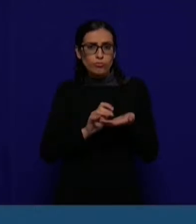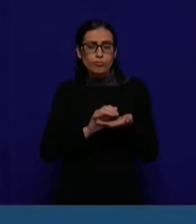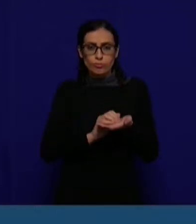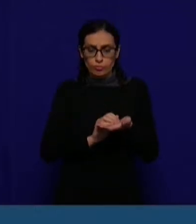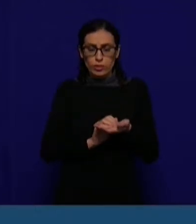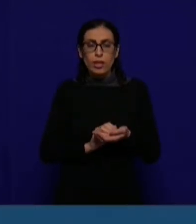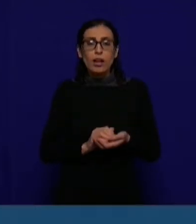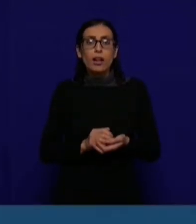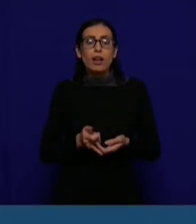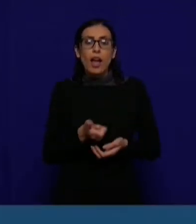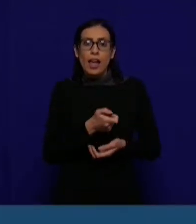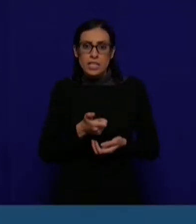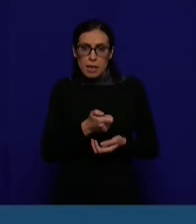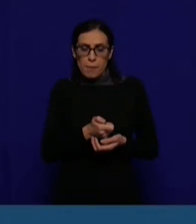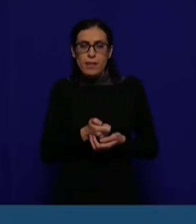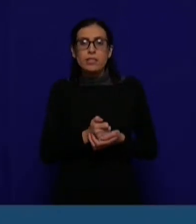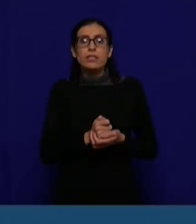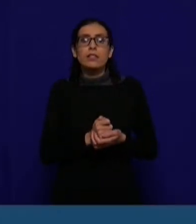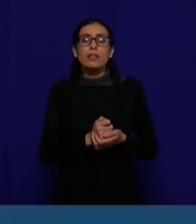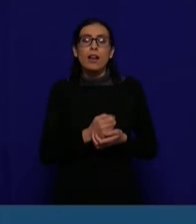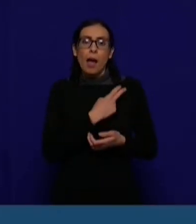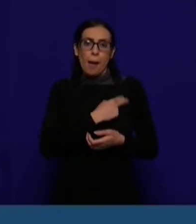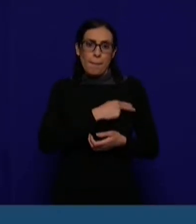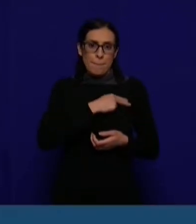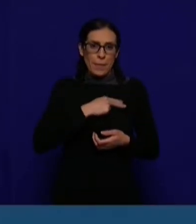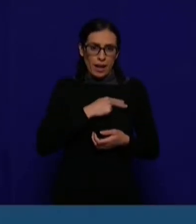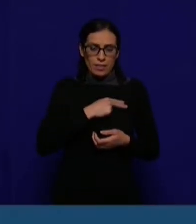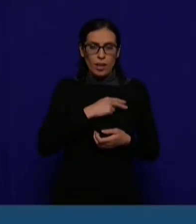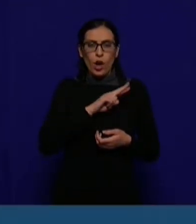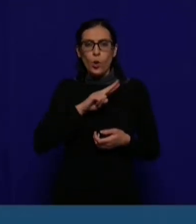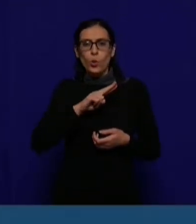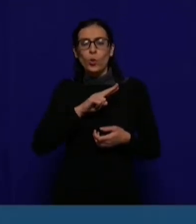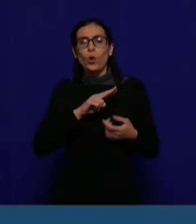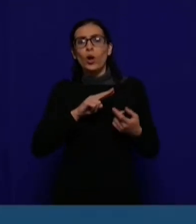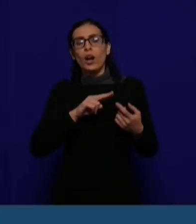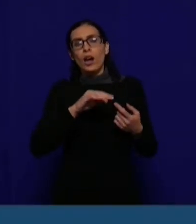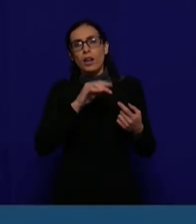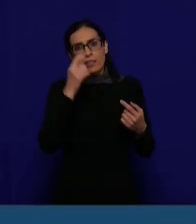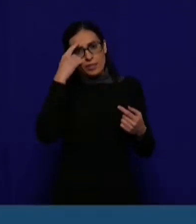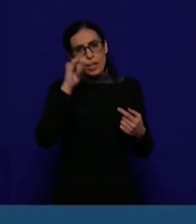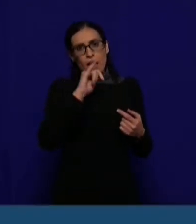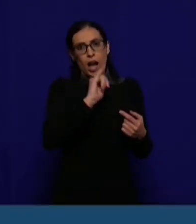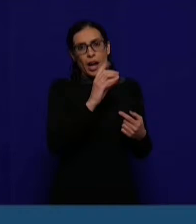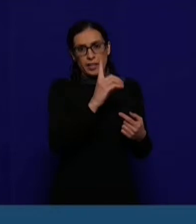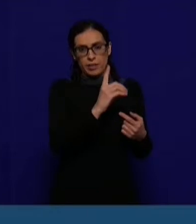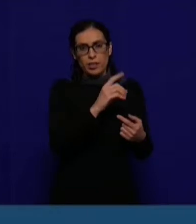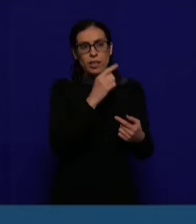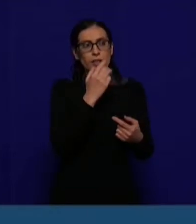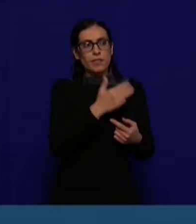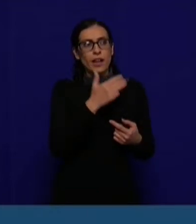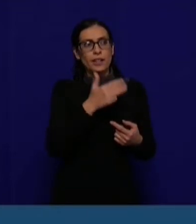Malta tibgħat messaġġ bl-identity card number tiegħek fuq